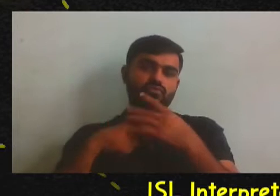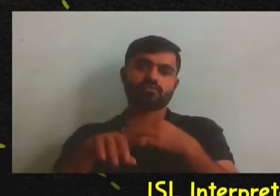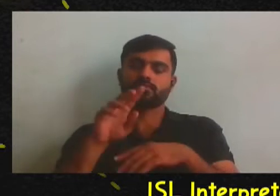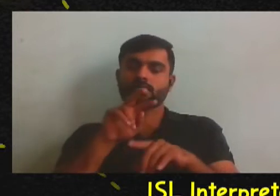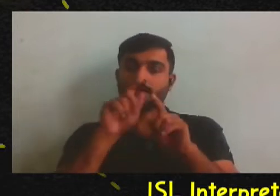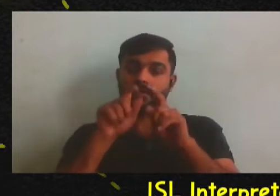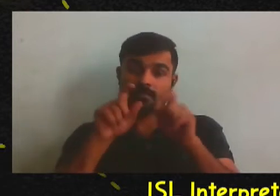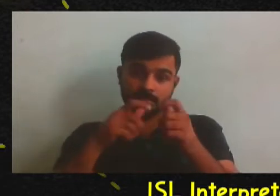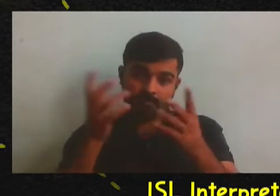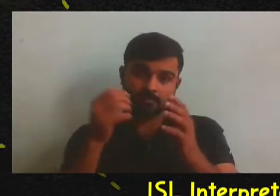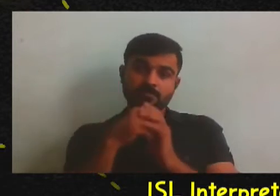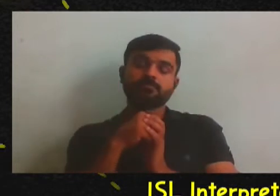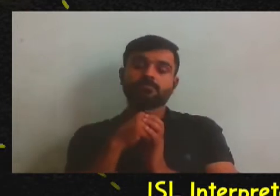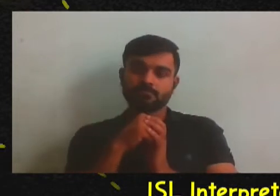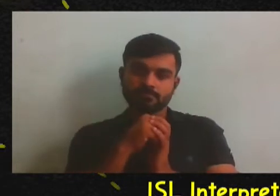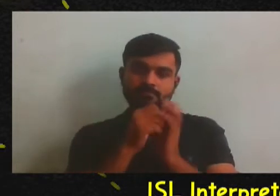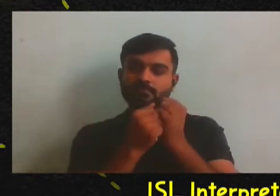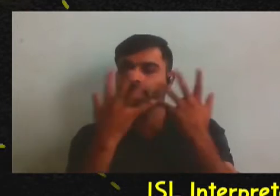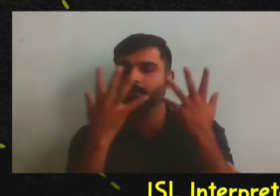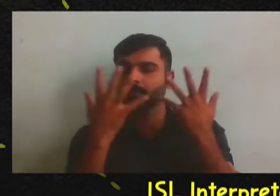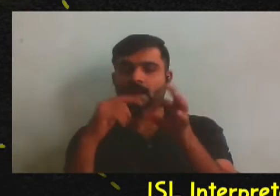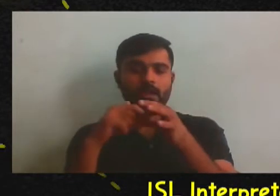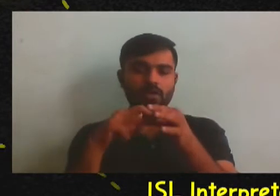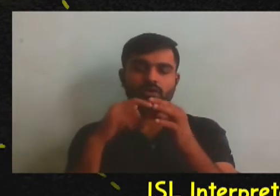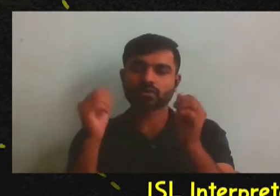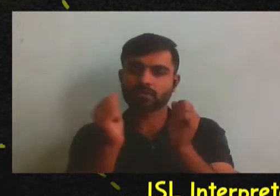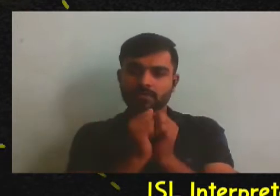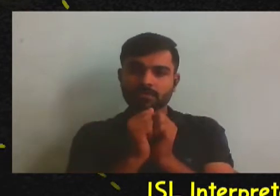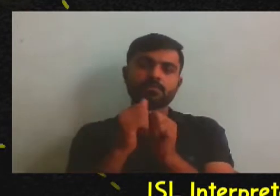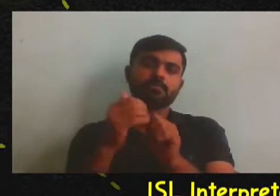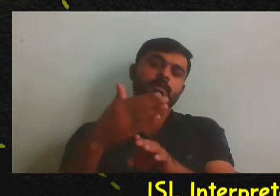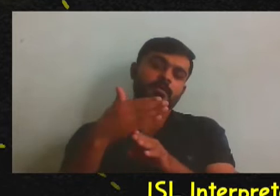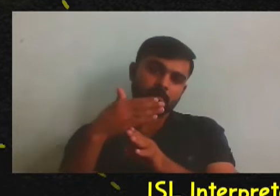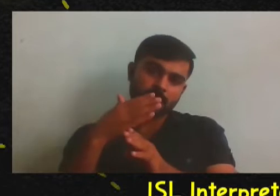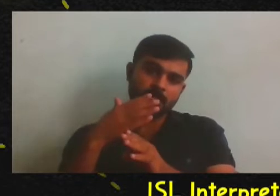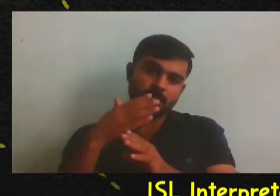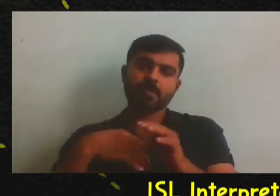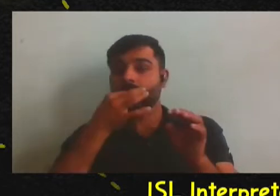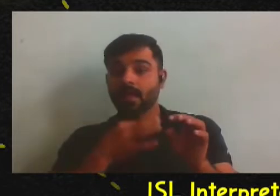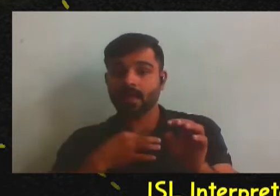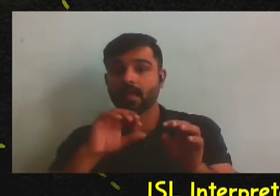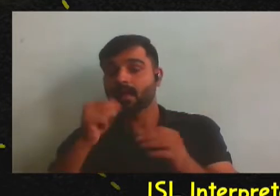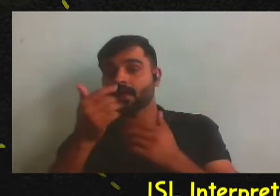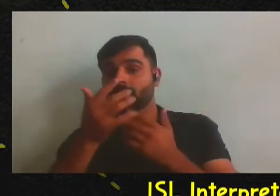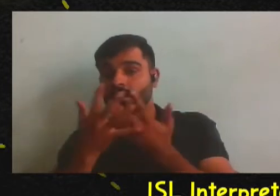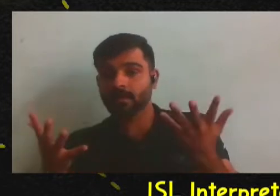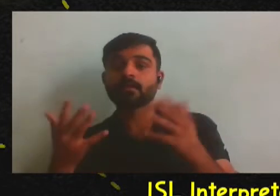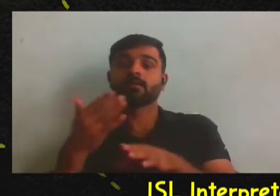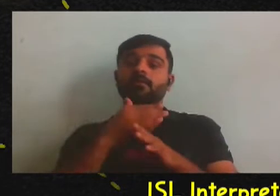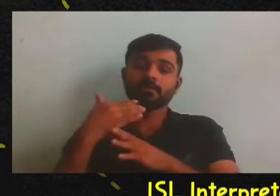person. Many questions are from partners asking about the other